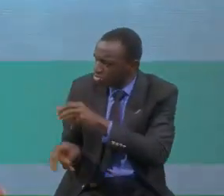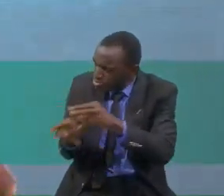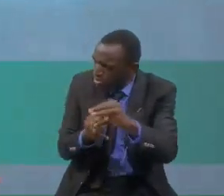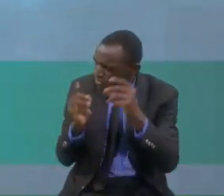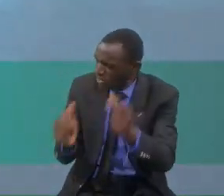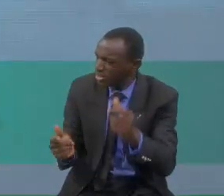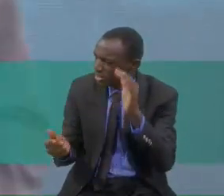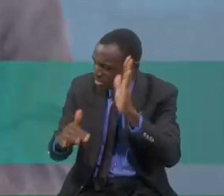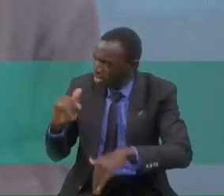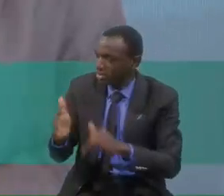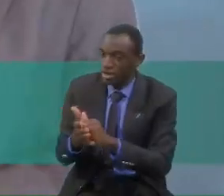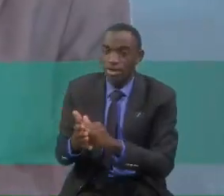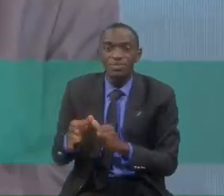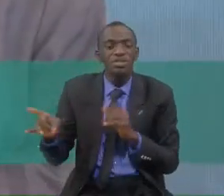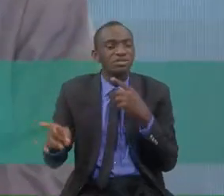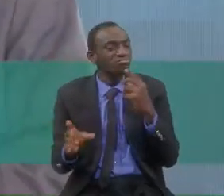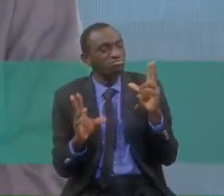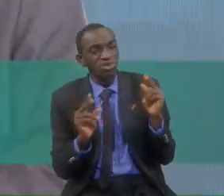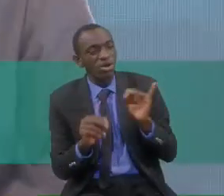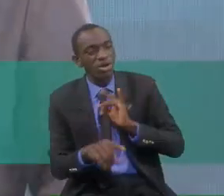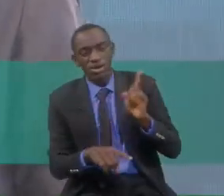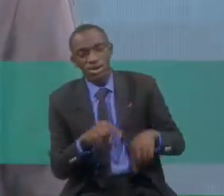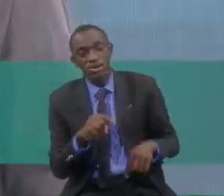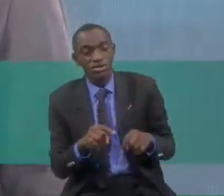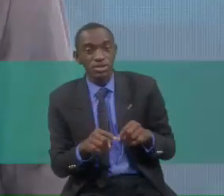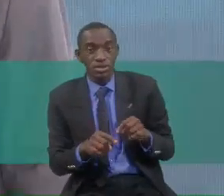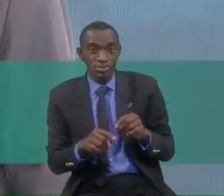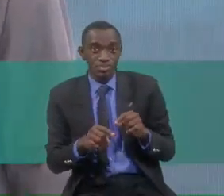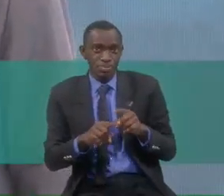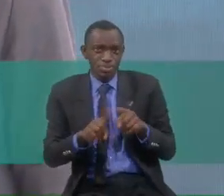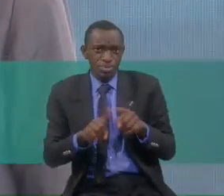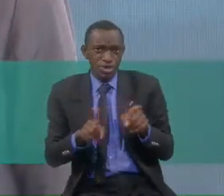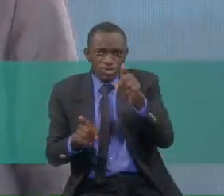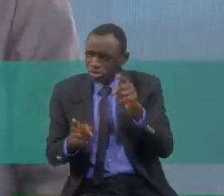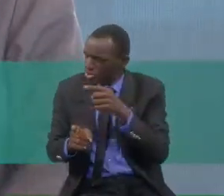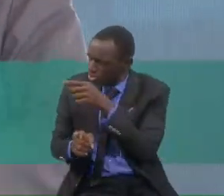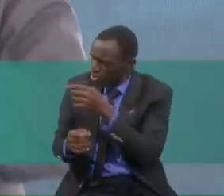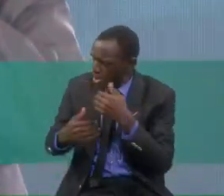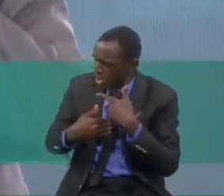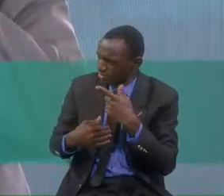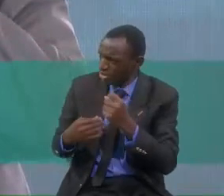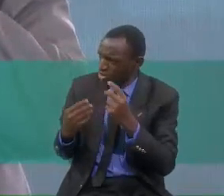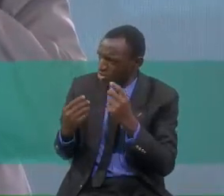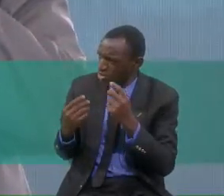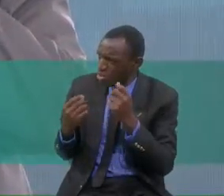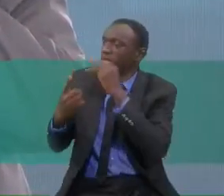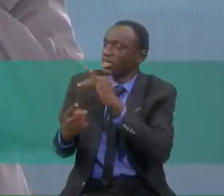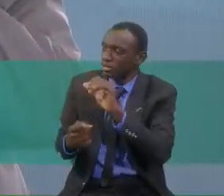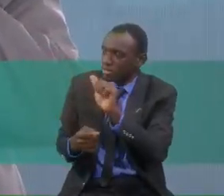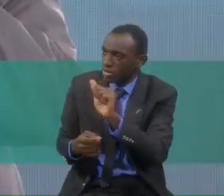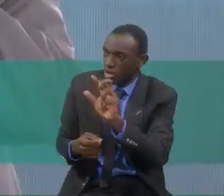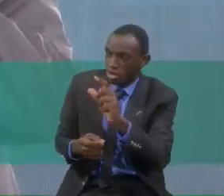do that. But you have the quickening spirit. Yes, I do. I doubt your